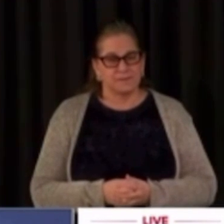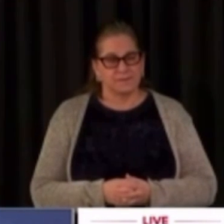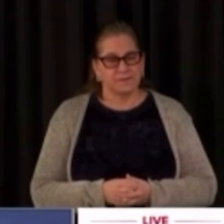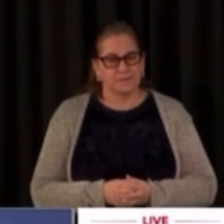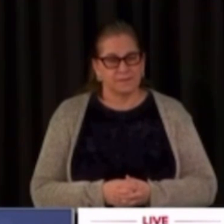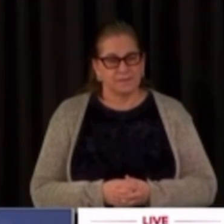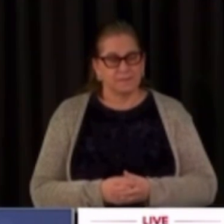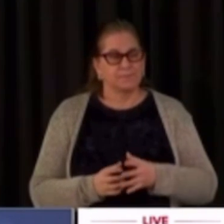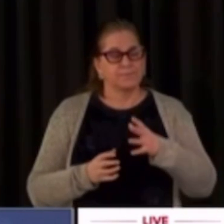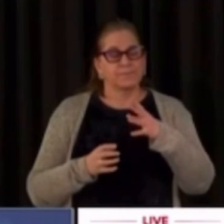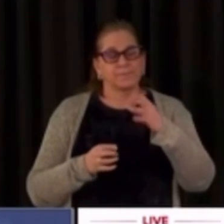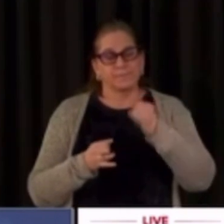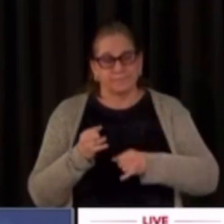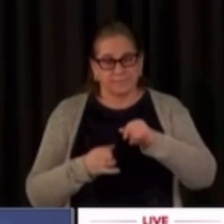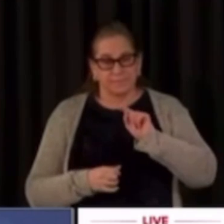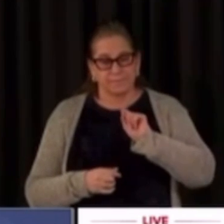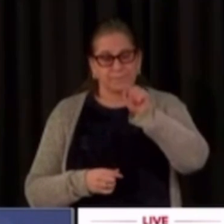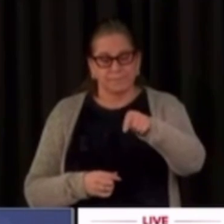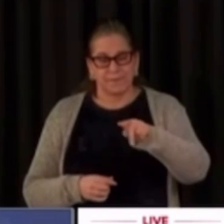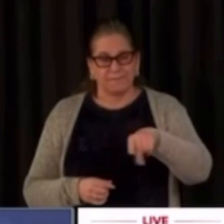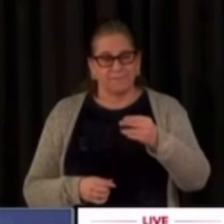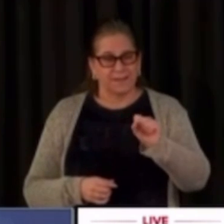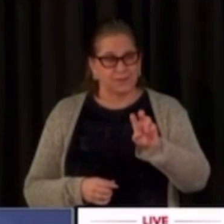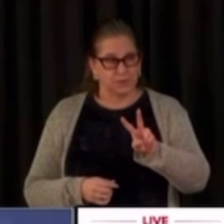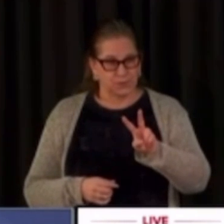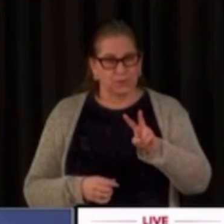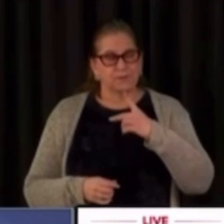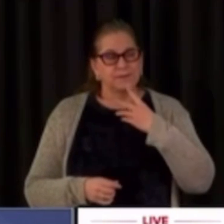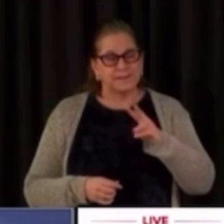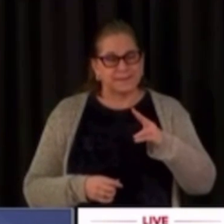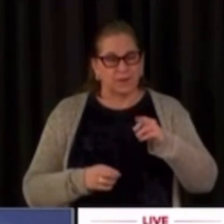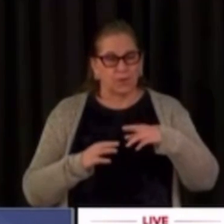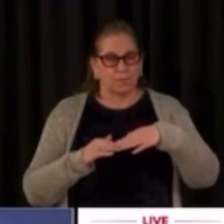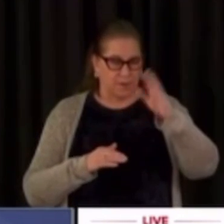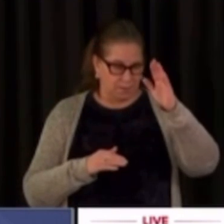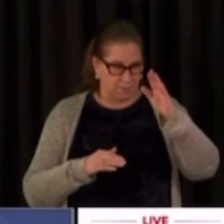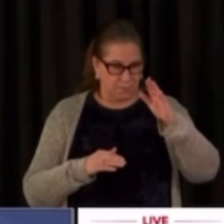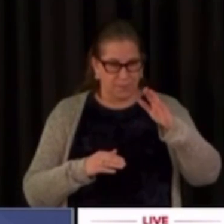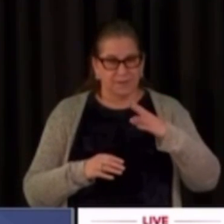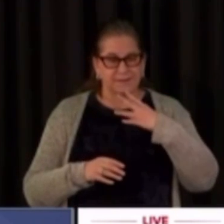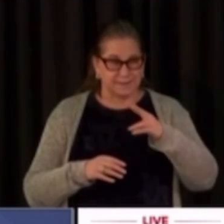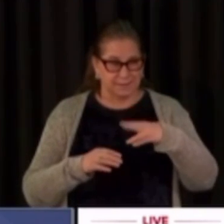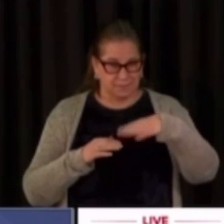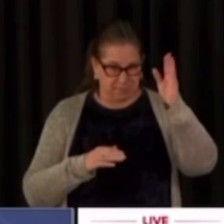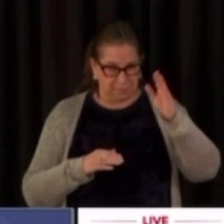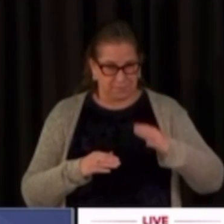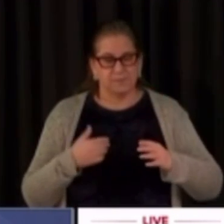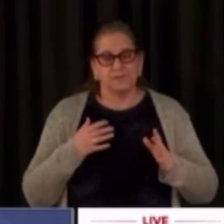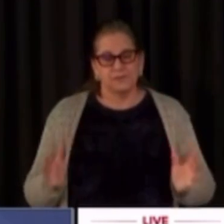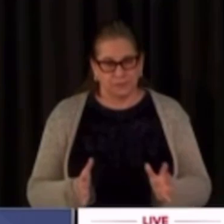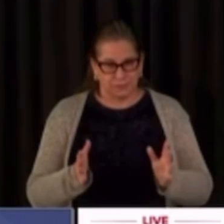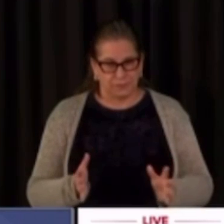not included in previous phases. We encourage residents to be vaccinated as soon as their